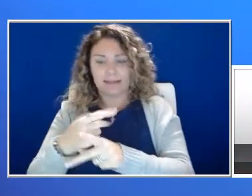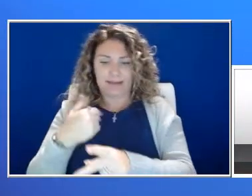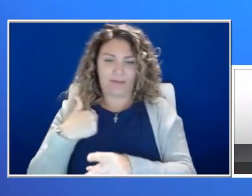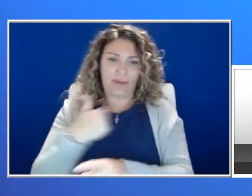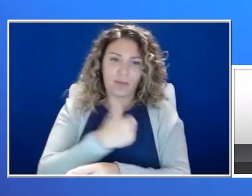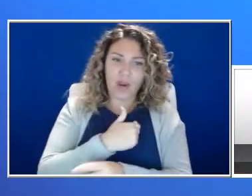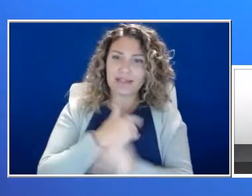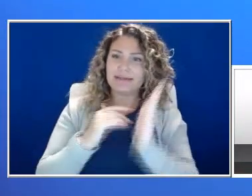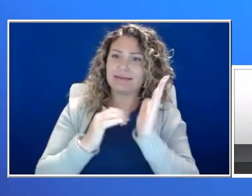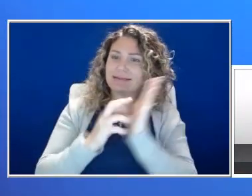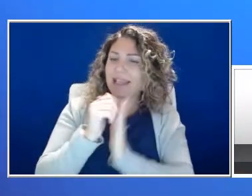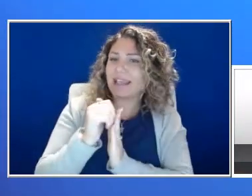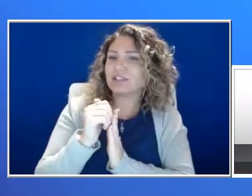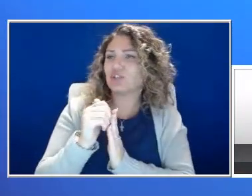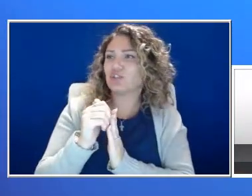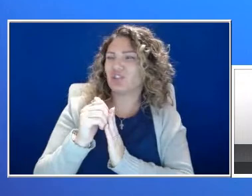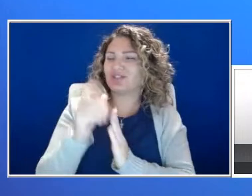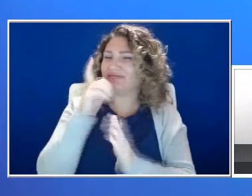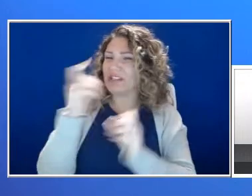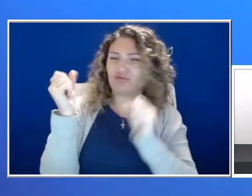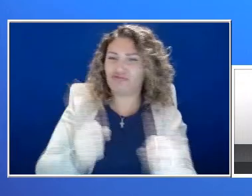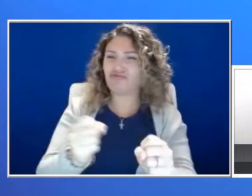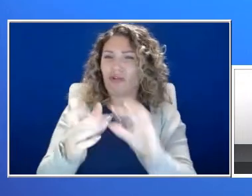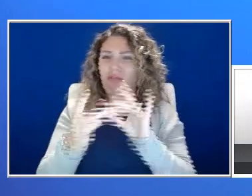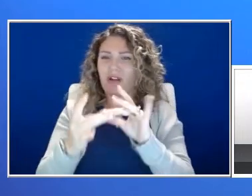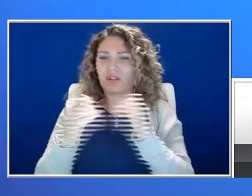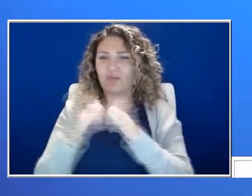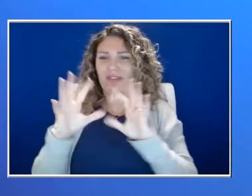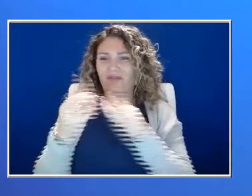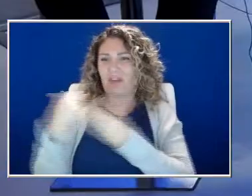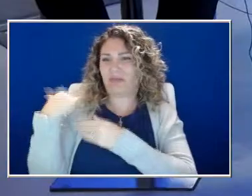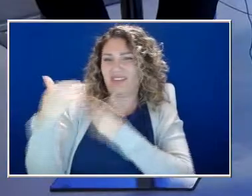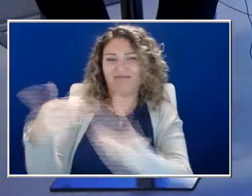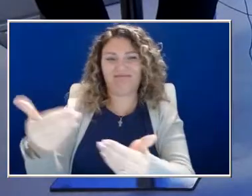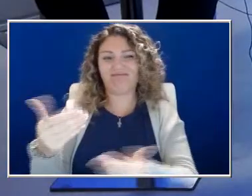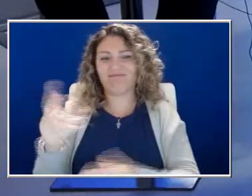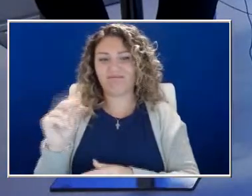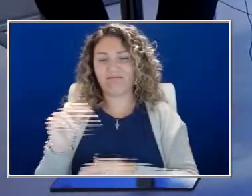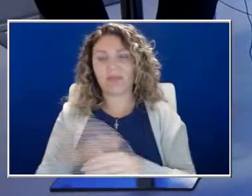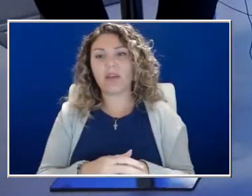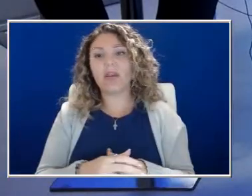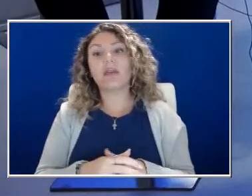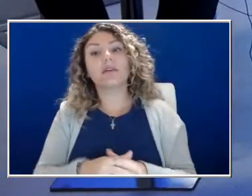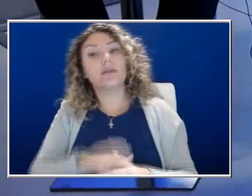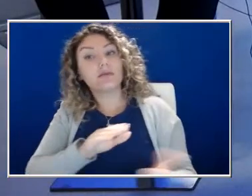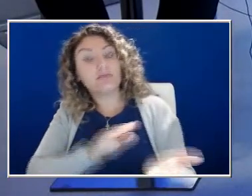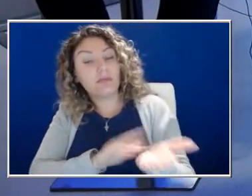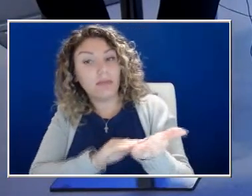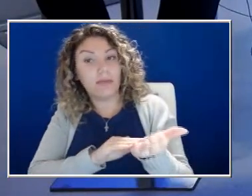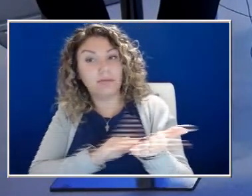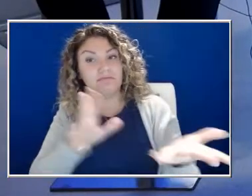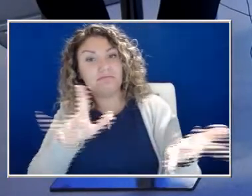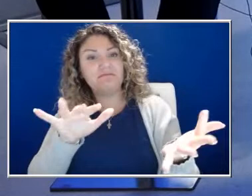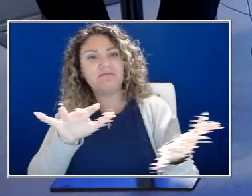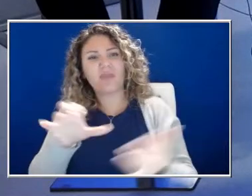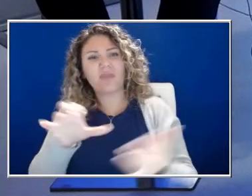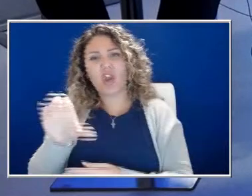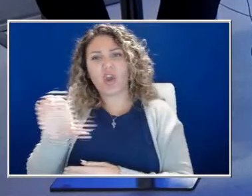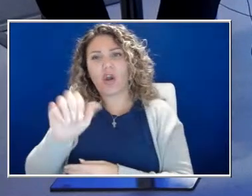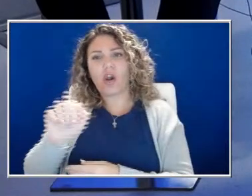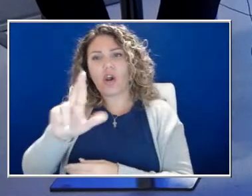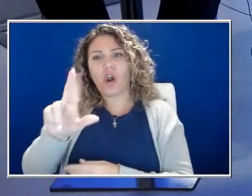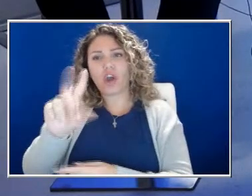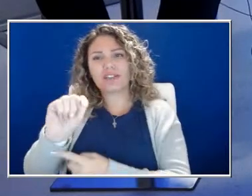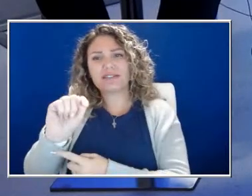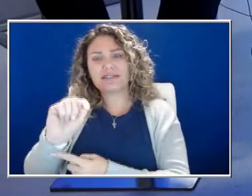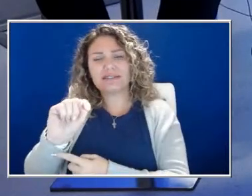that strong connection that if it's hereditary or not. Dr. McGurk, Shirley is asking, is CAR T cell therapy only available in the